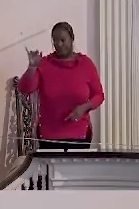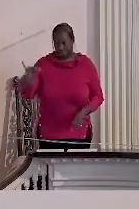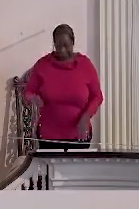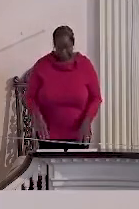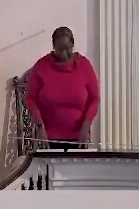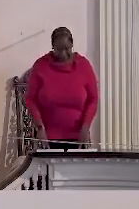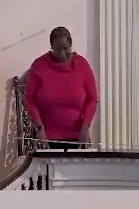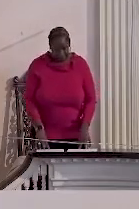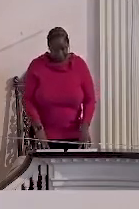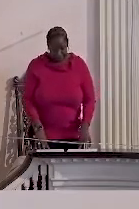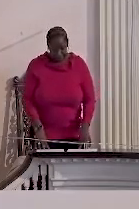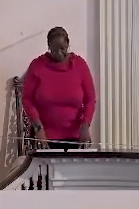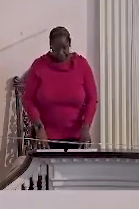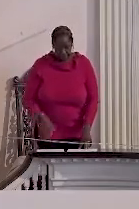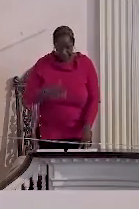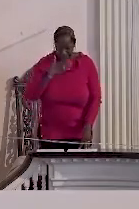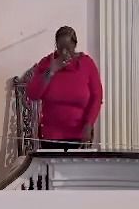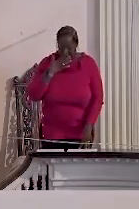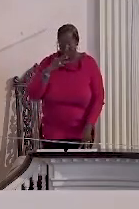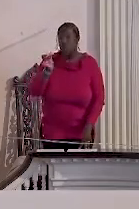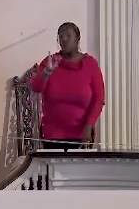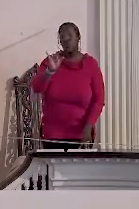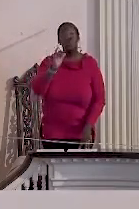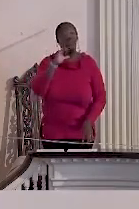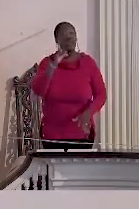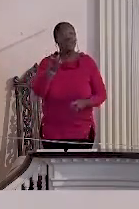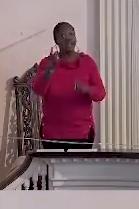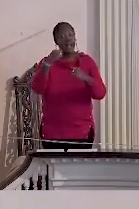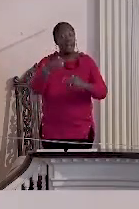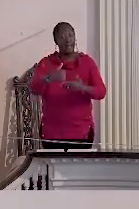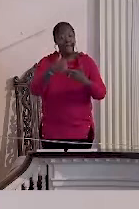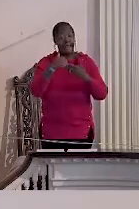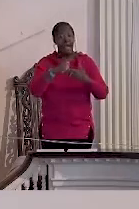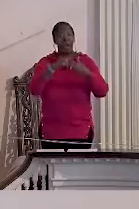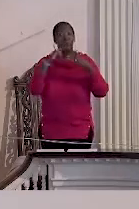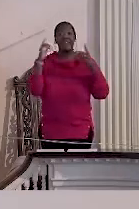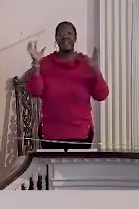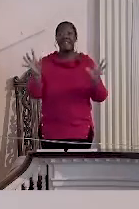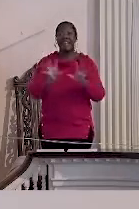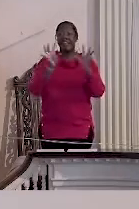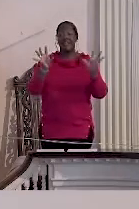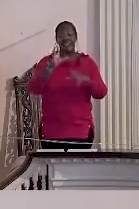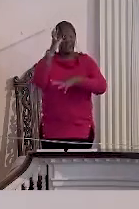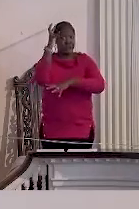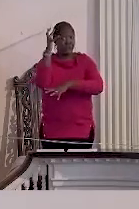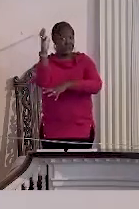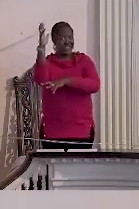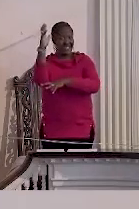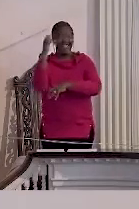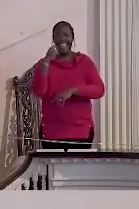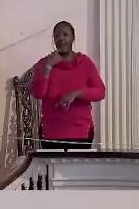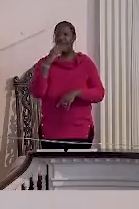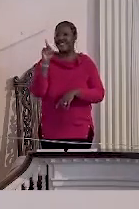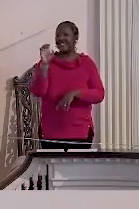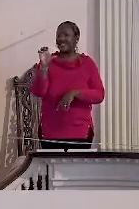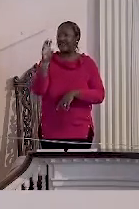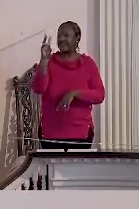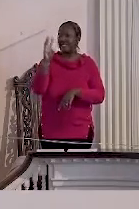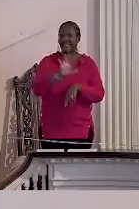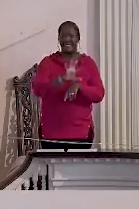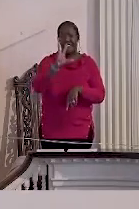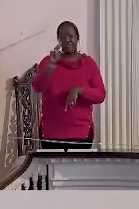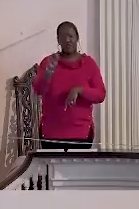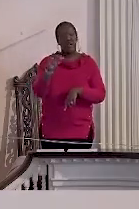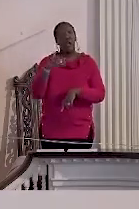And you can come help decorate the sanctuary tree on December 6th. That's at 5:30. We'll listen to